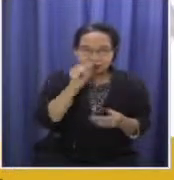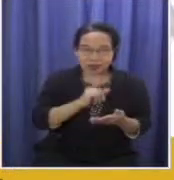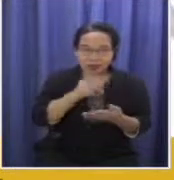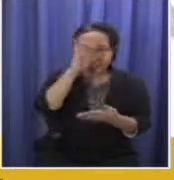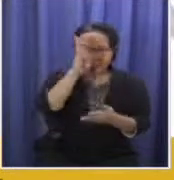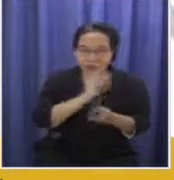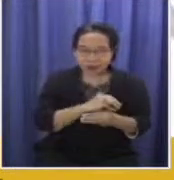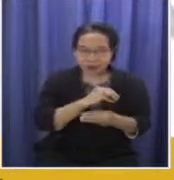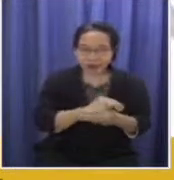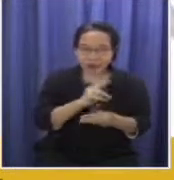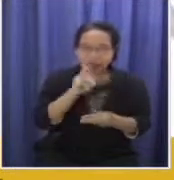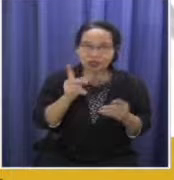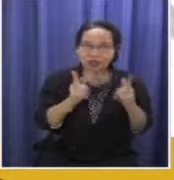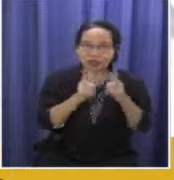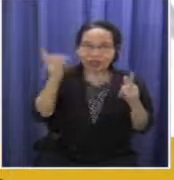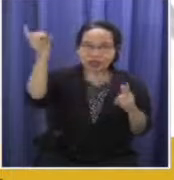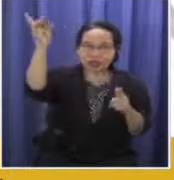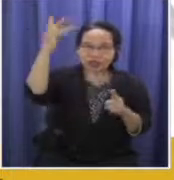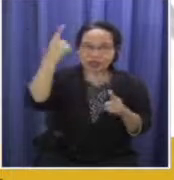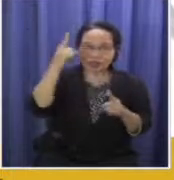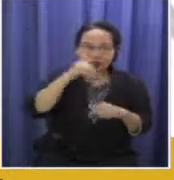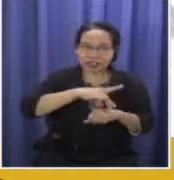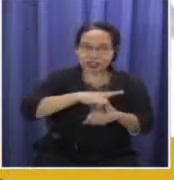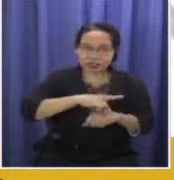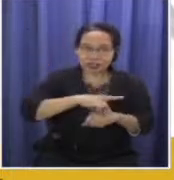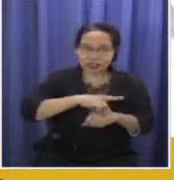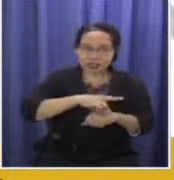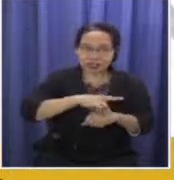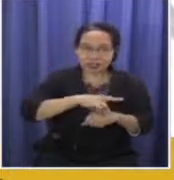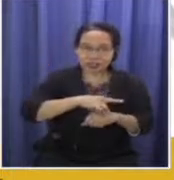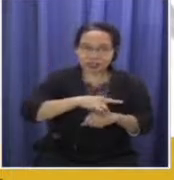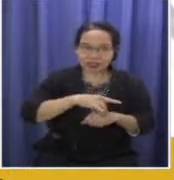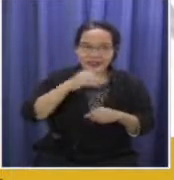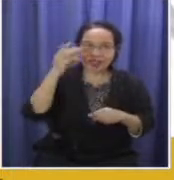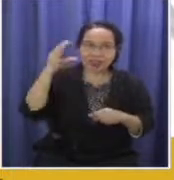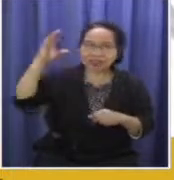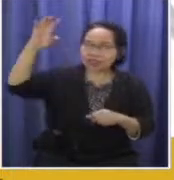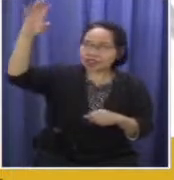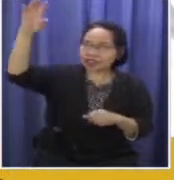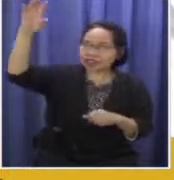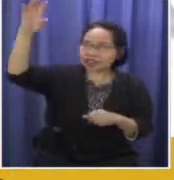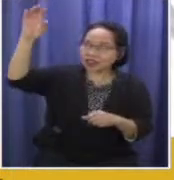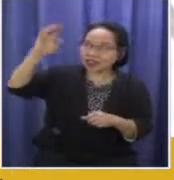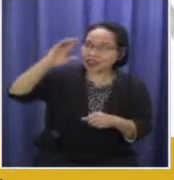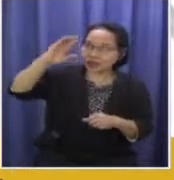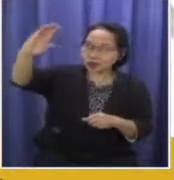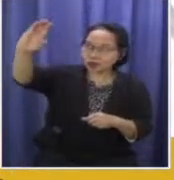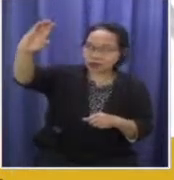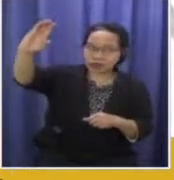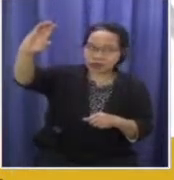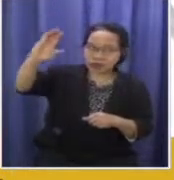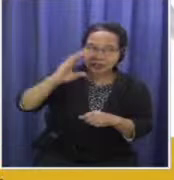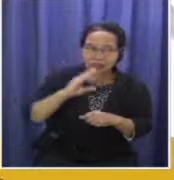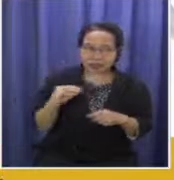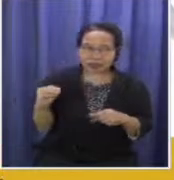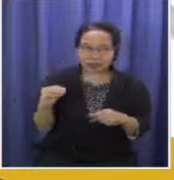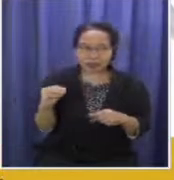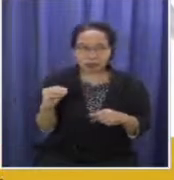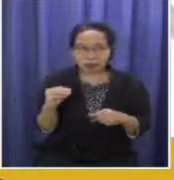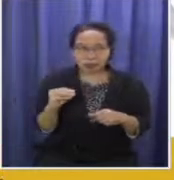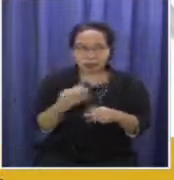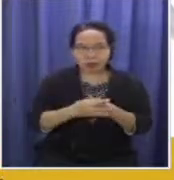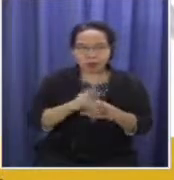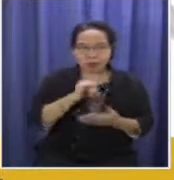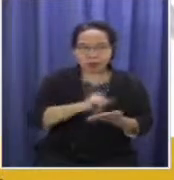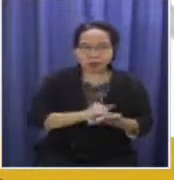God made 2 great lights for the earth, which is the sun and the moon, and after